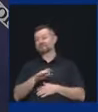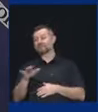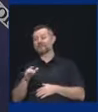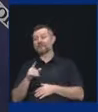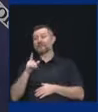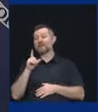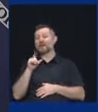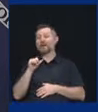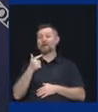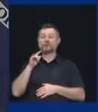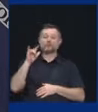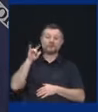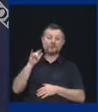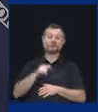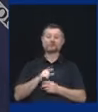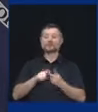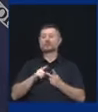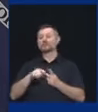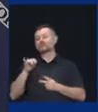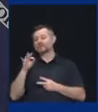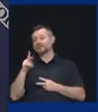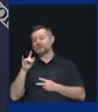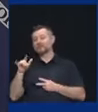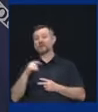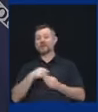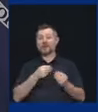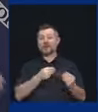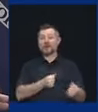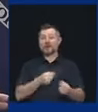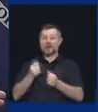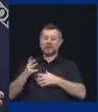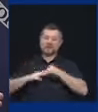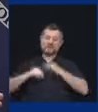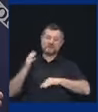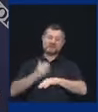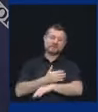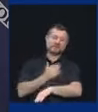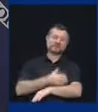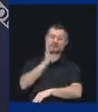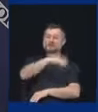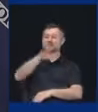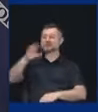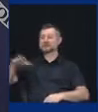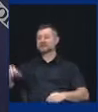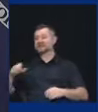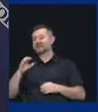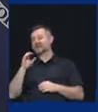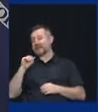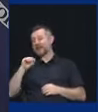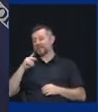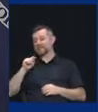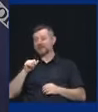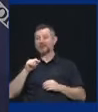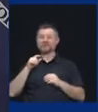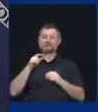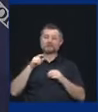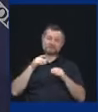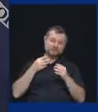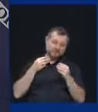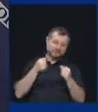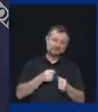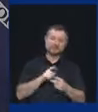new JFK Airport, more construction than ever before, new MTA, new Pier